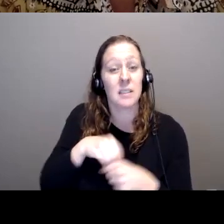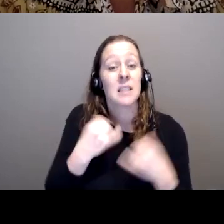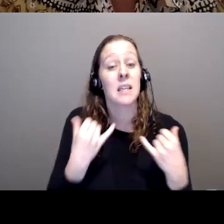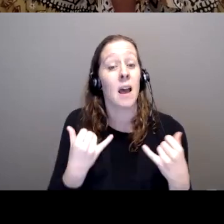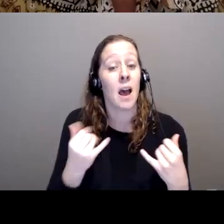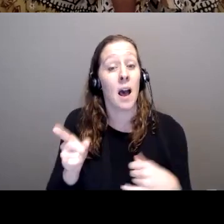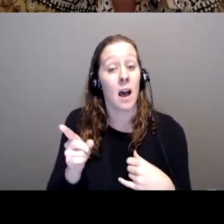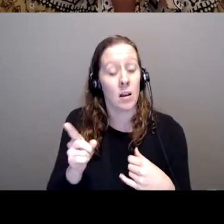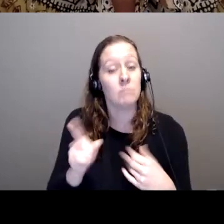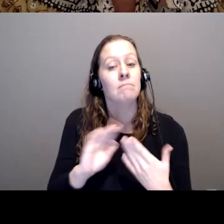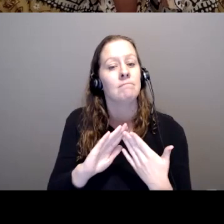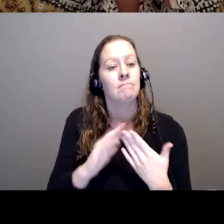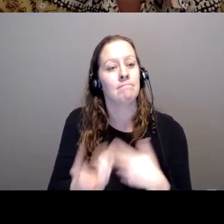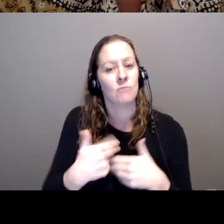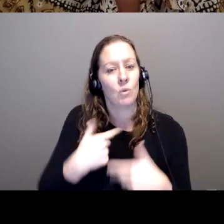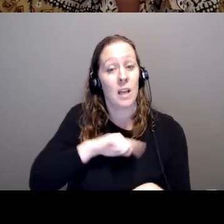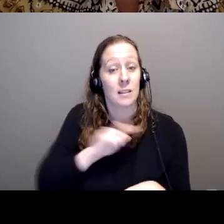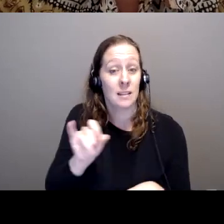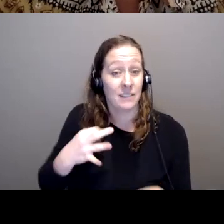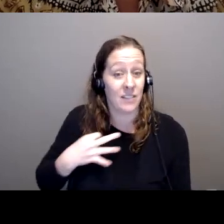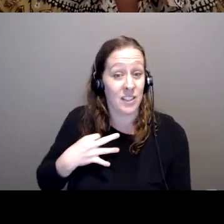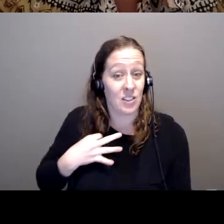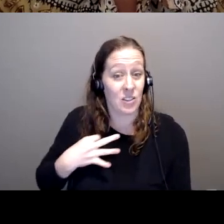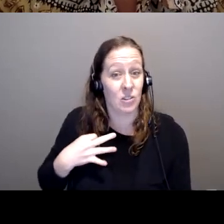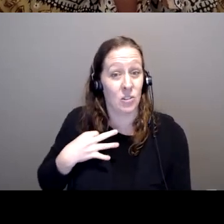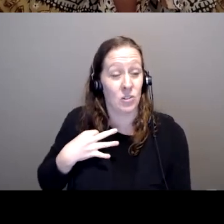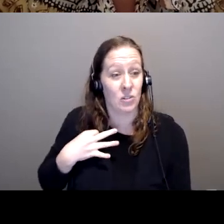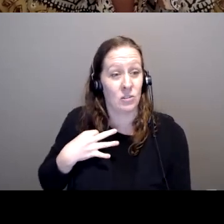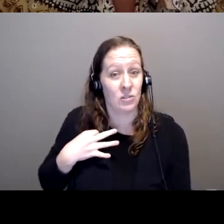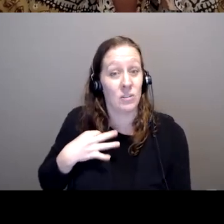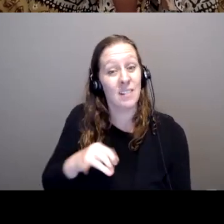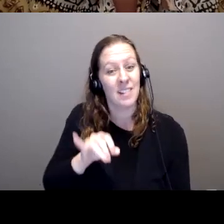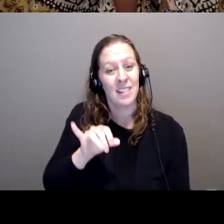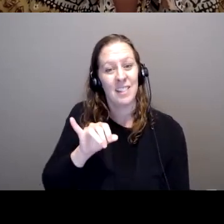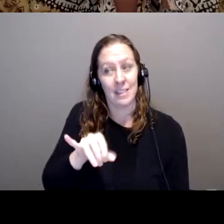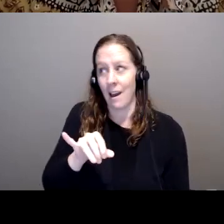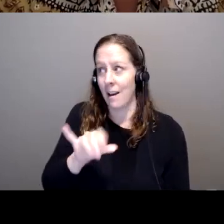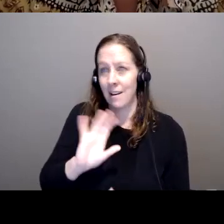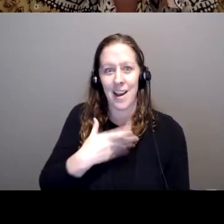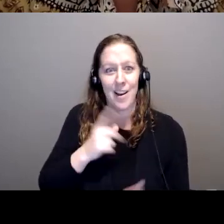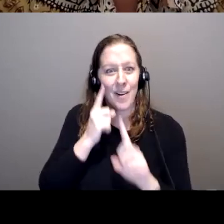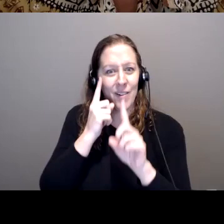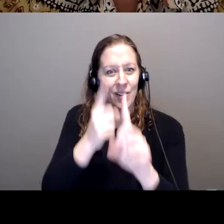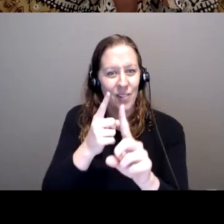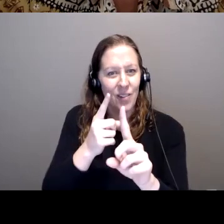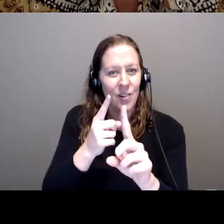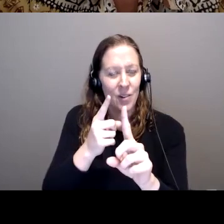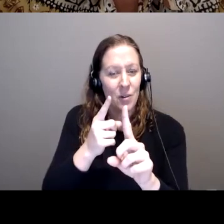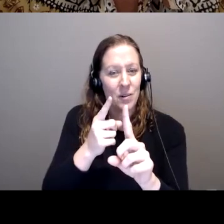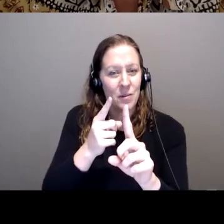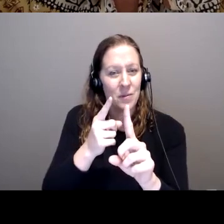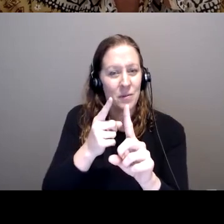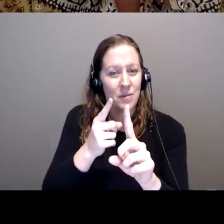now a volunteer with us. And that is what we are looking towards, is for